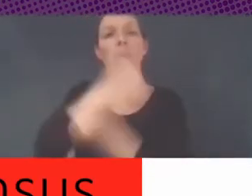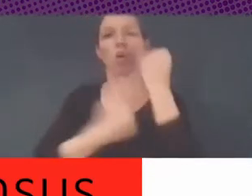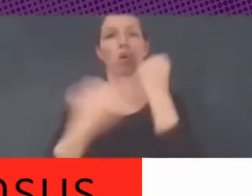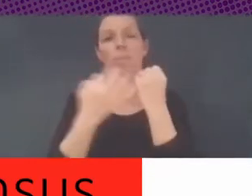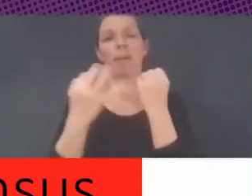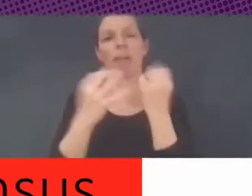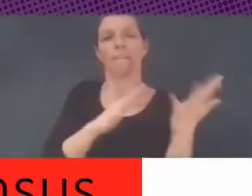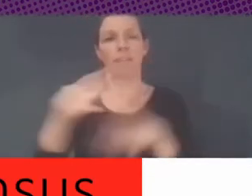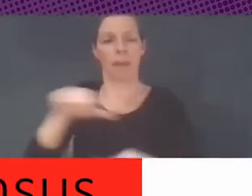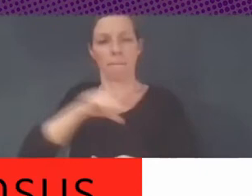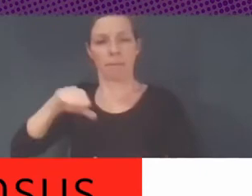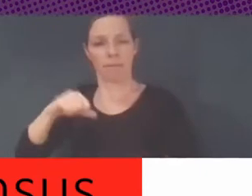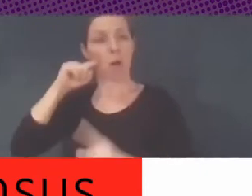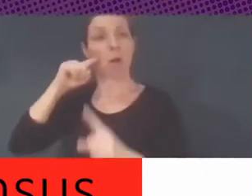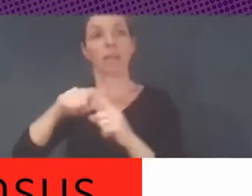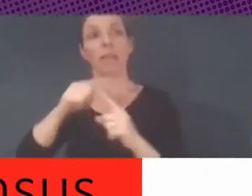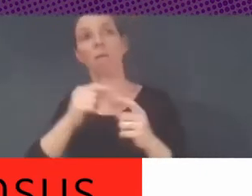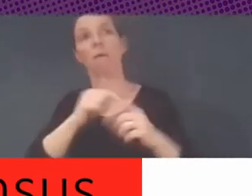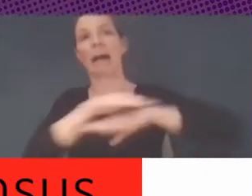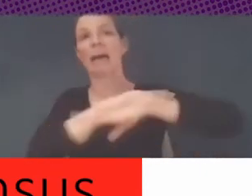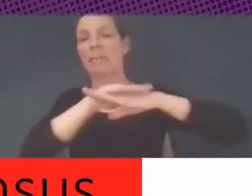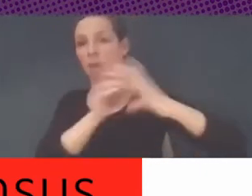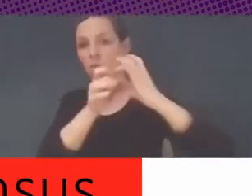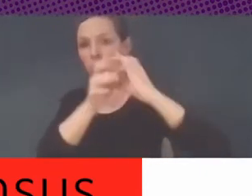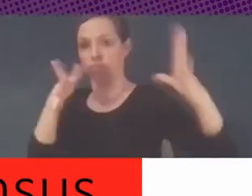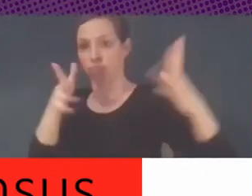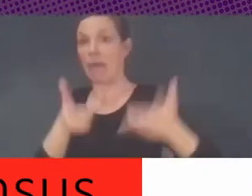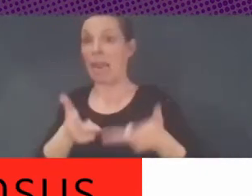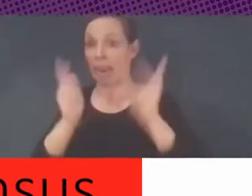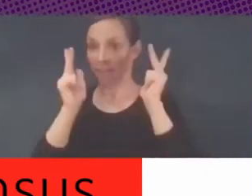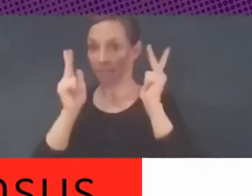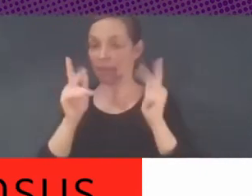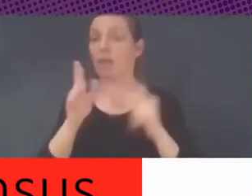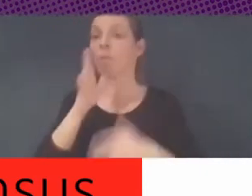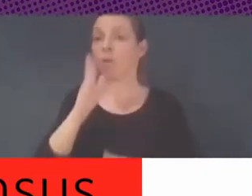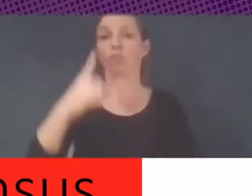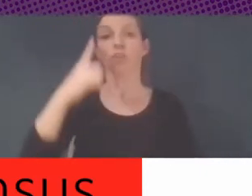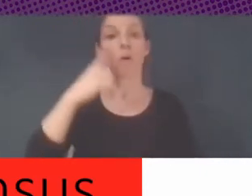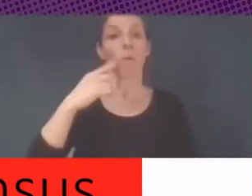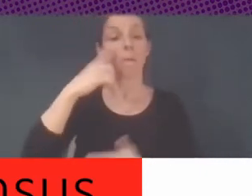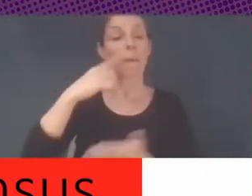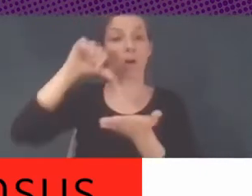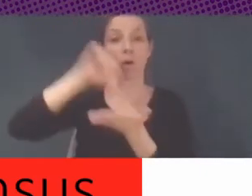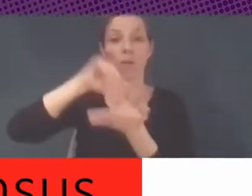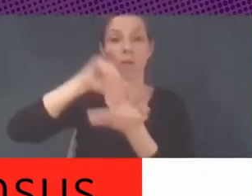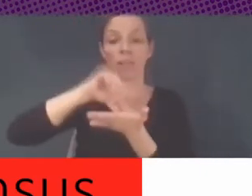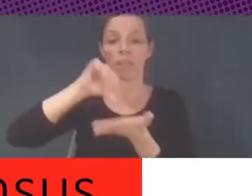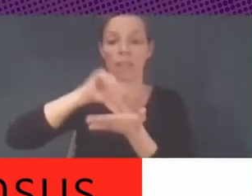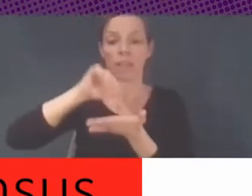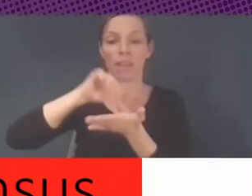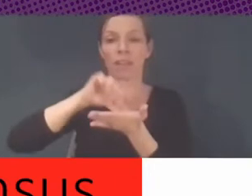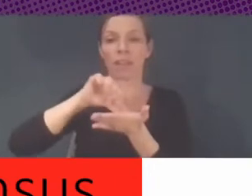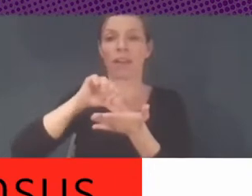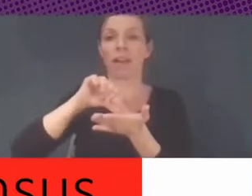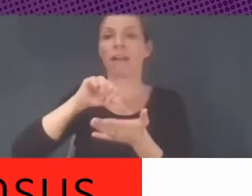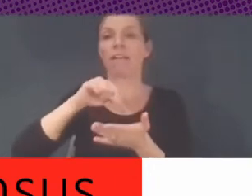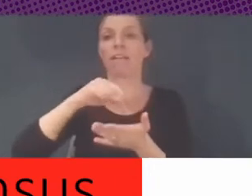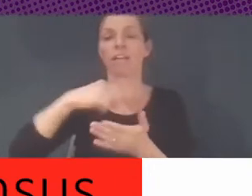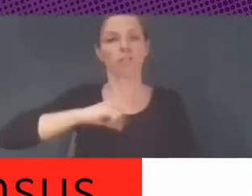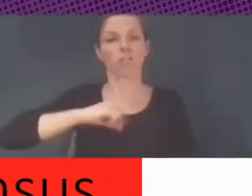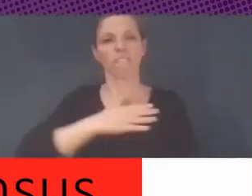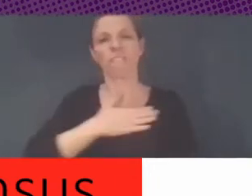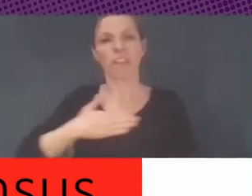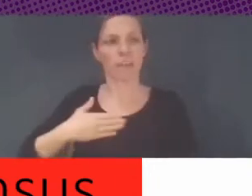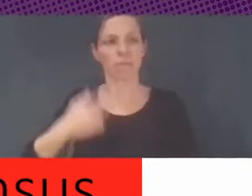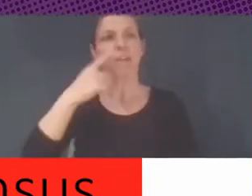to focus only on targeting inflation on keeping inflation low to stop printing money for populist